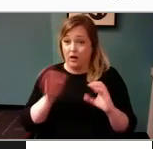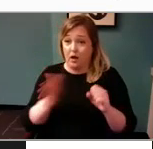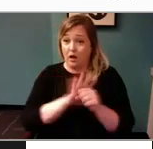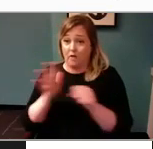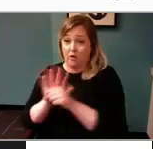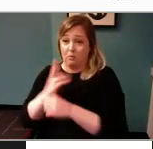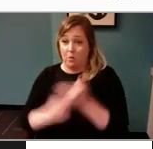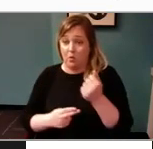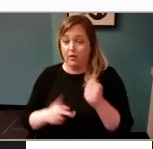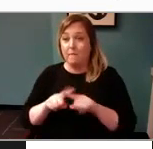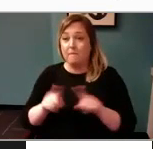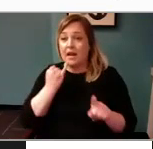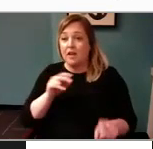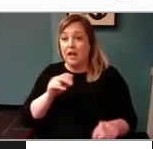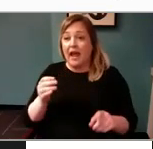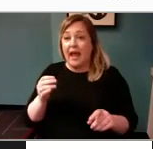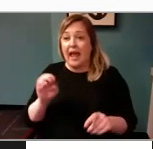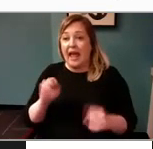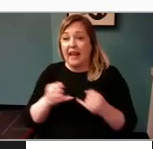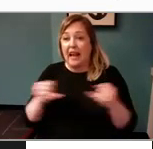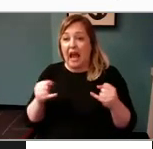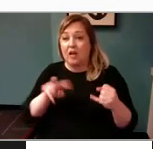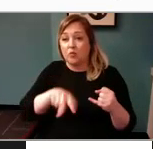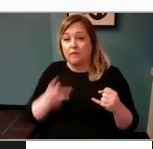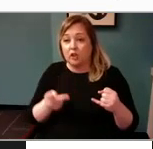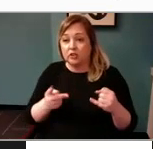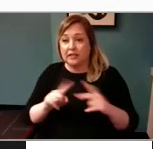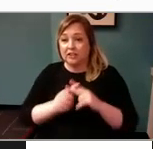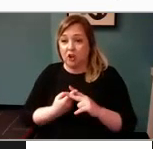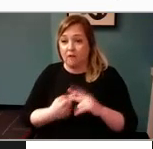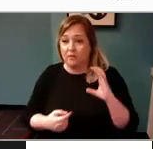and again start from C, it would only cover C, because C is still a strongly connected component, but it would